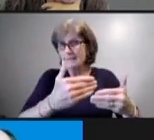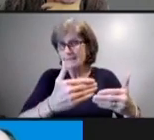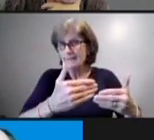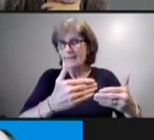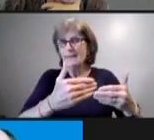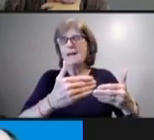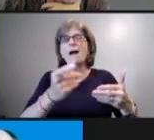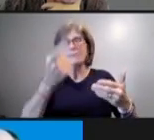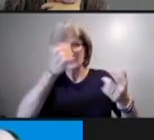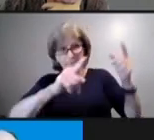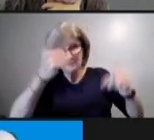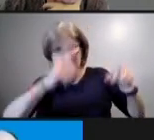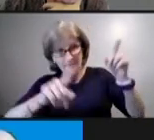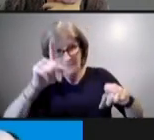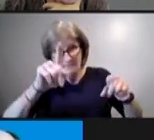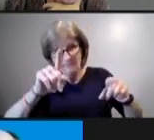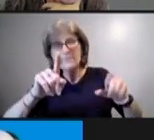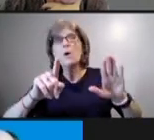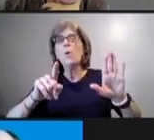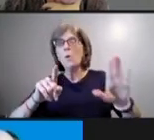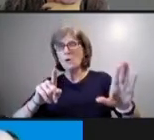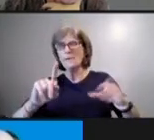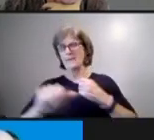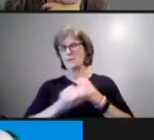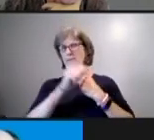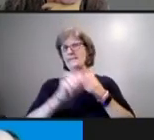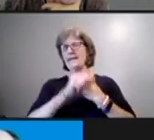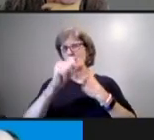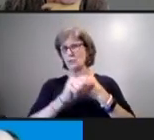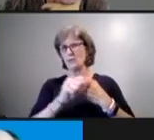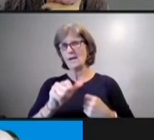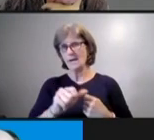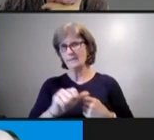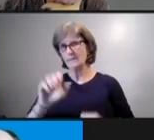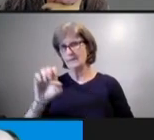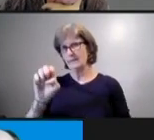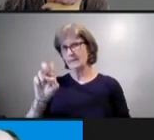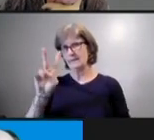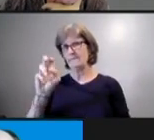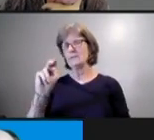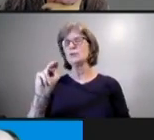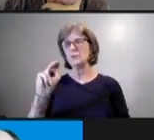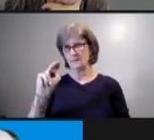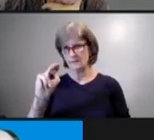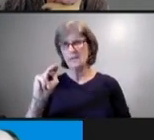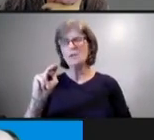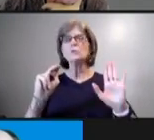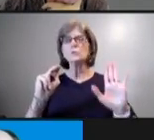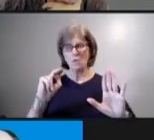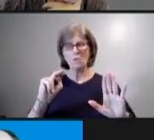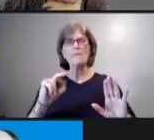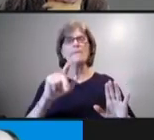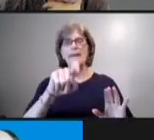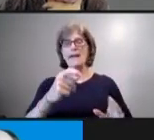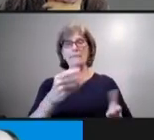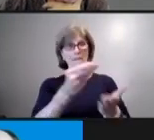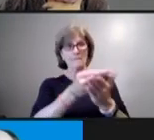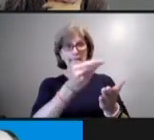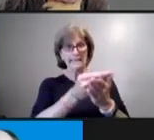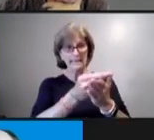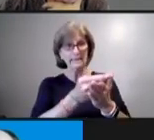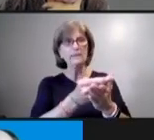landlords to be able to put those funds together, pay them at one time to their landlord, and prevent their